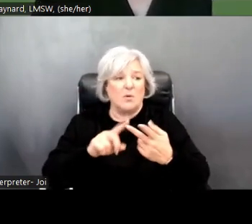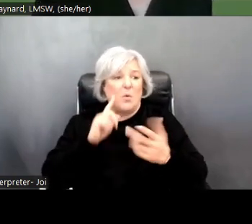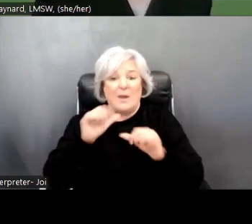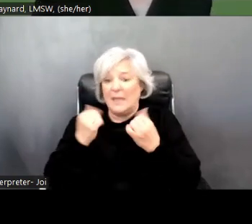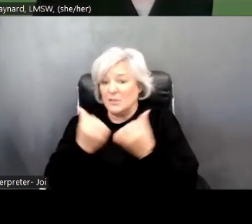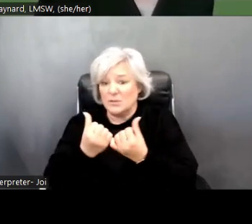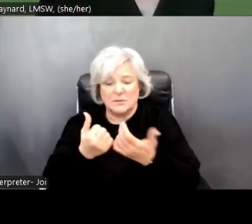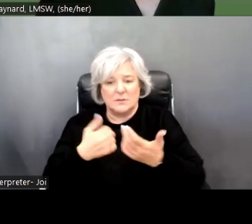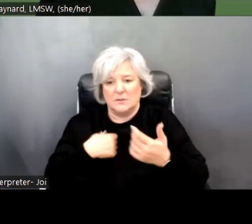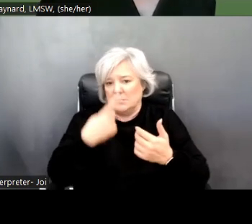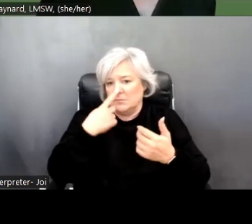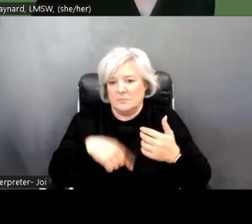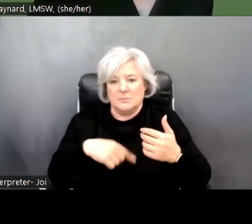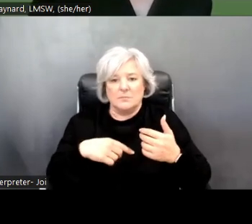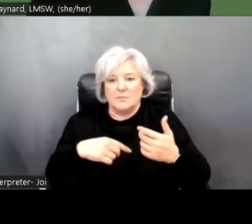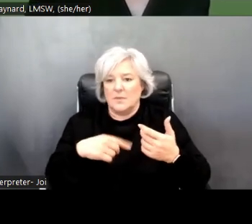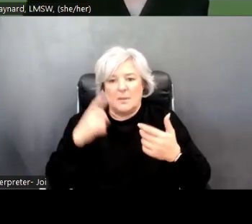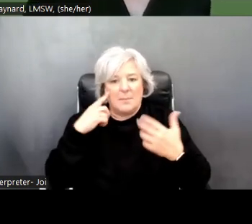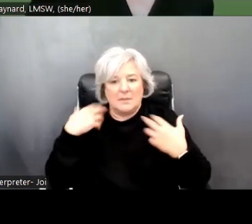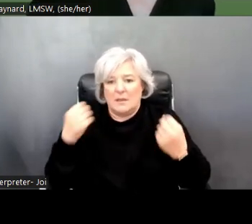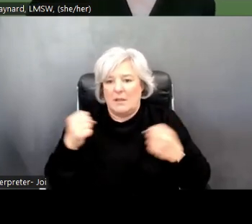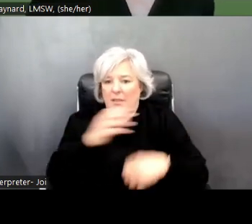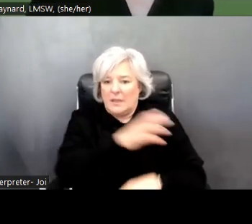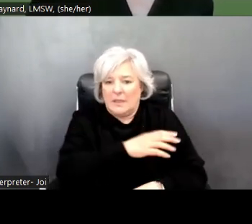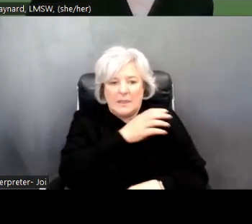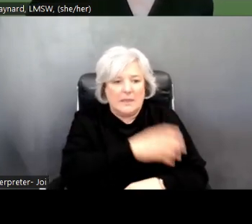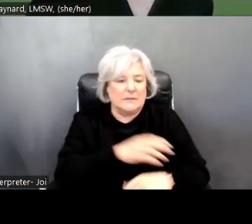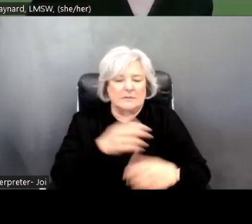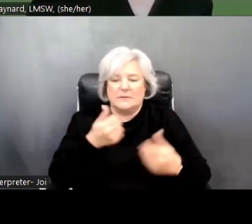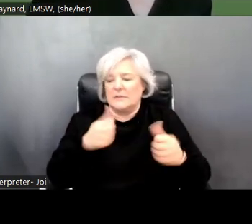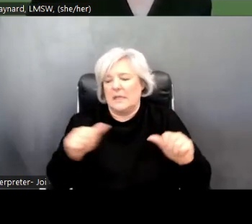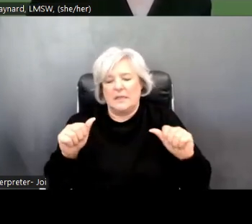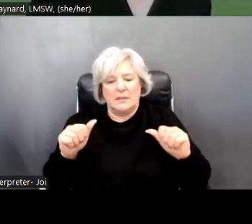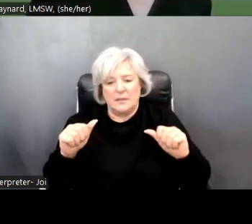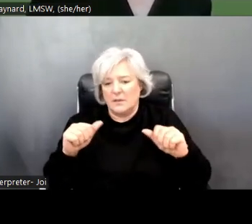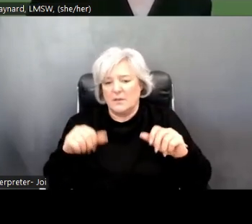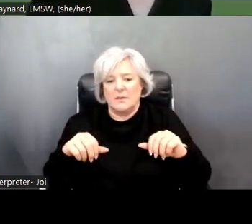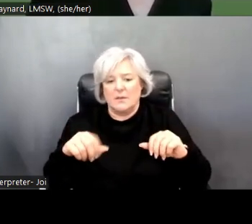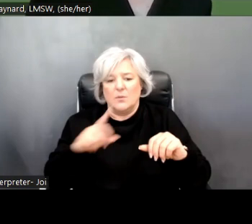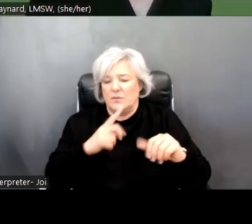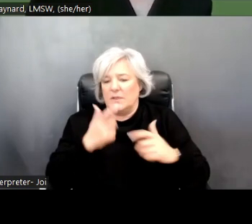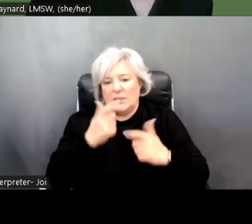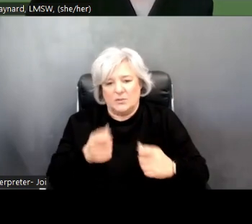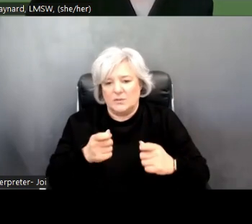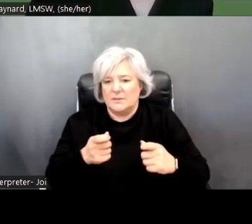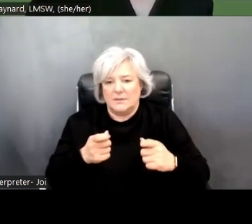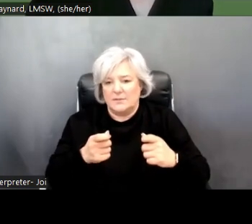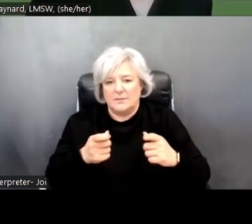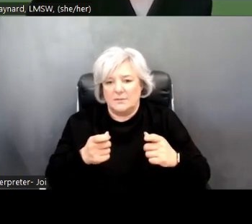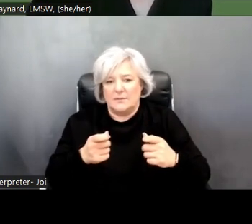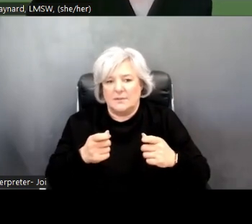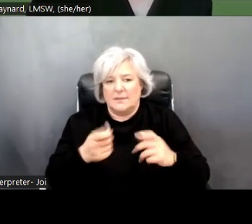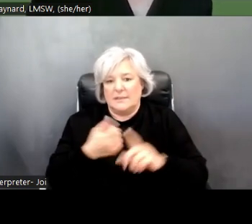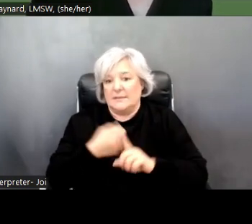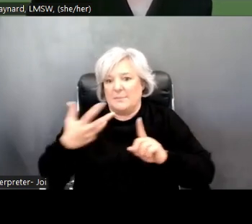agency, mental health clinics across the country. And as Edna mentioned, we are really interested in